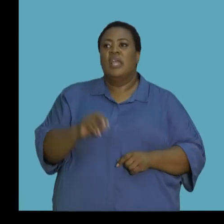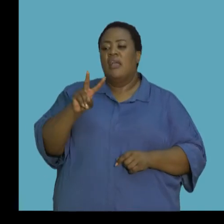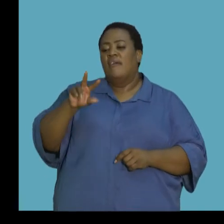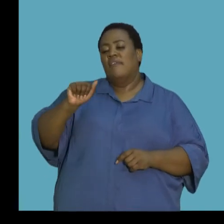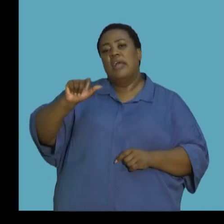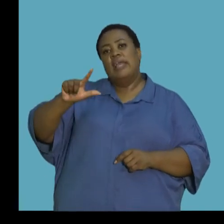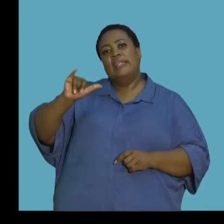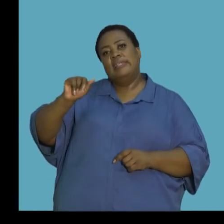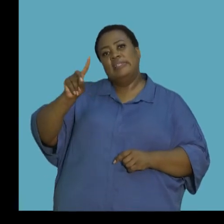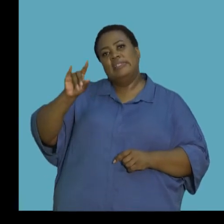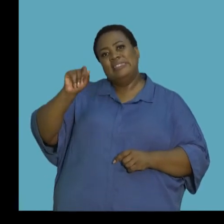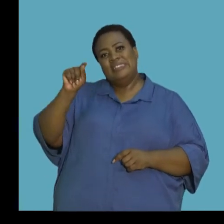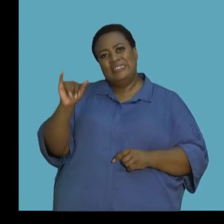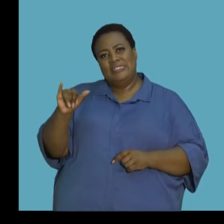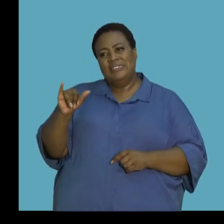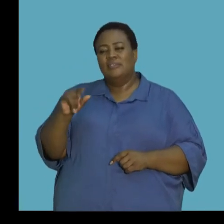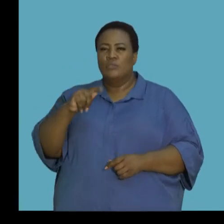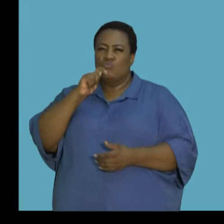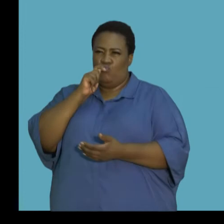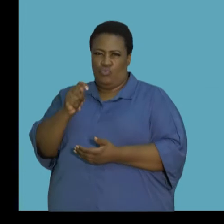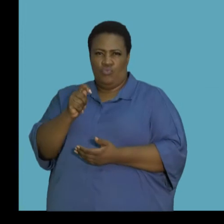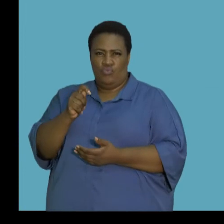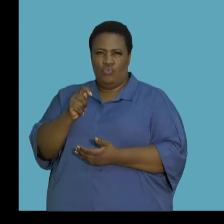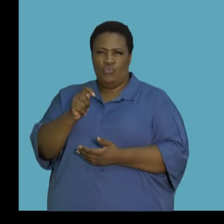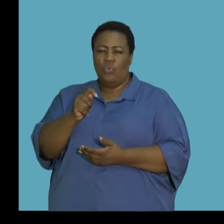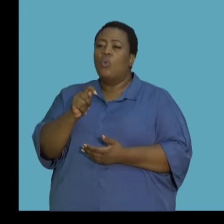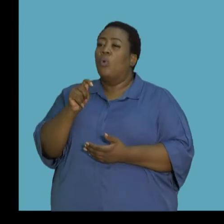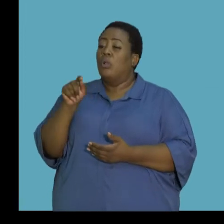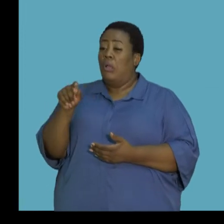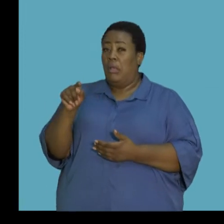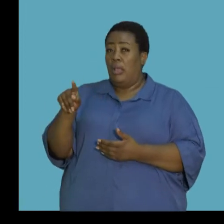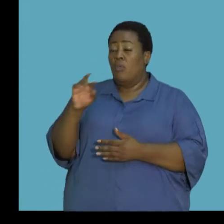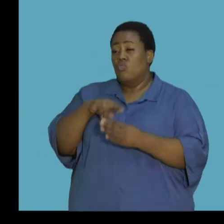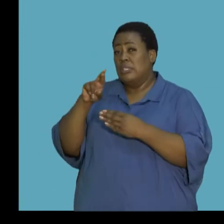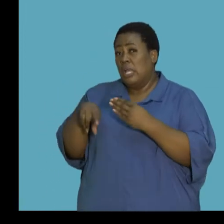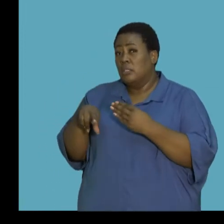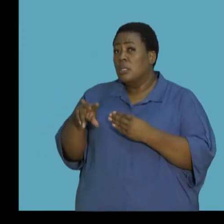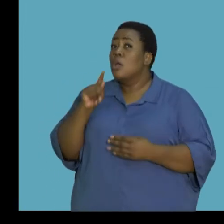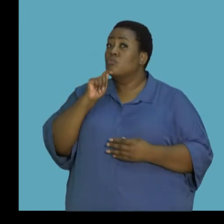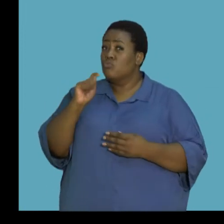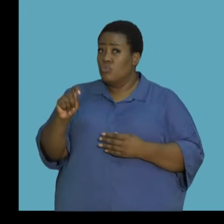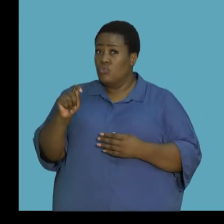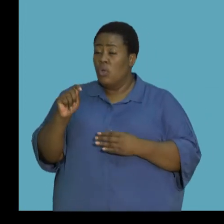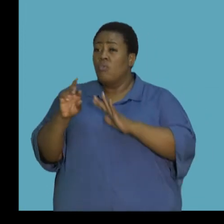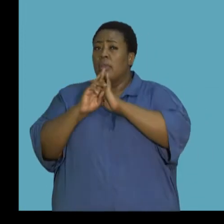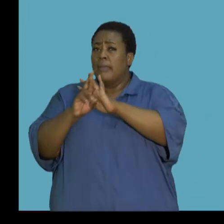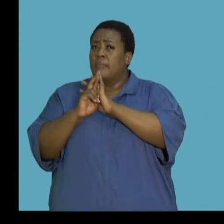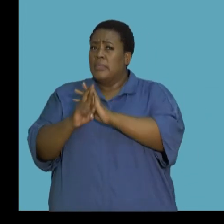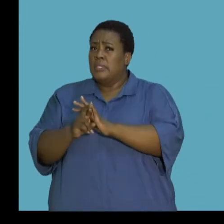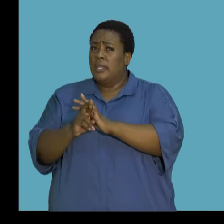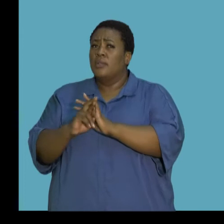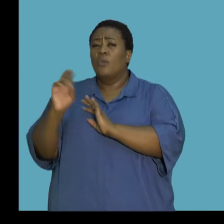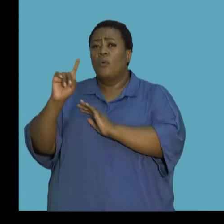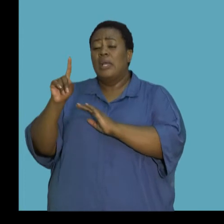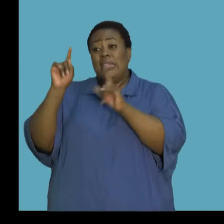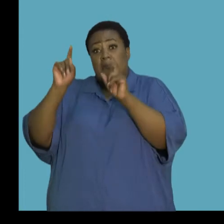validity, it basically refers to the accuracy of a measure, whether the results really do